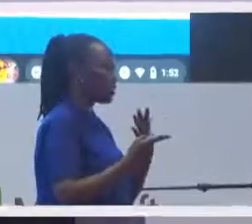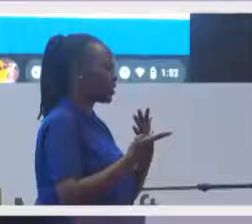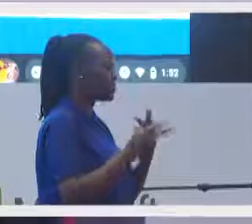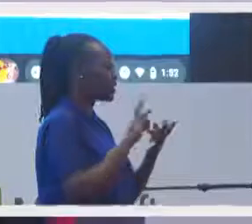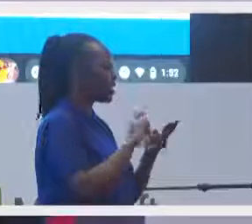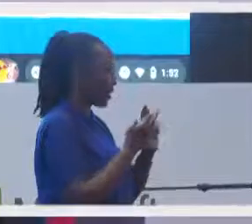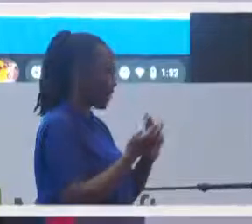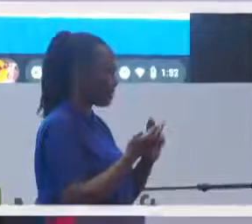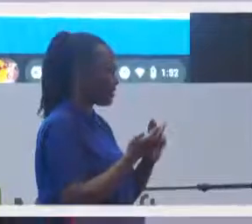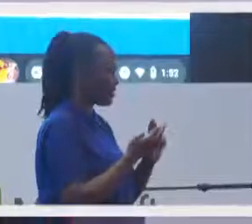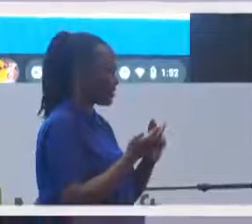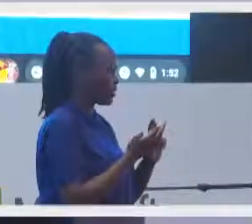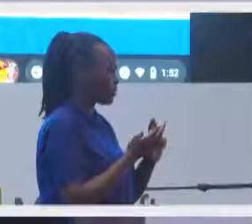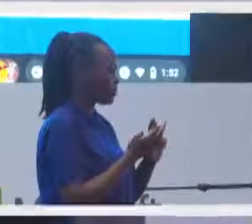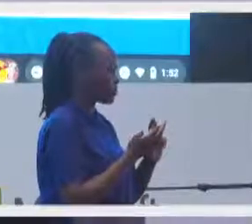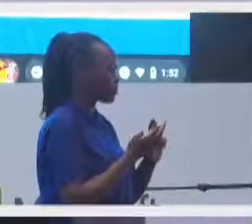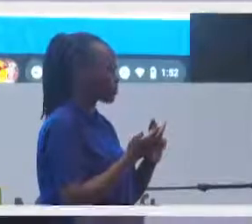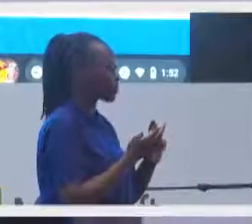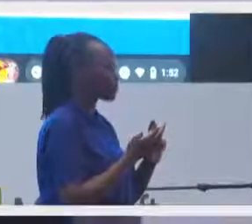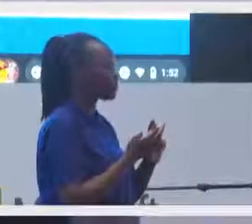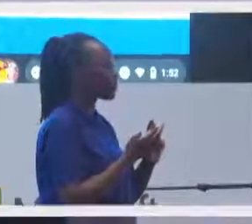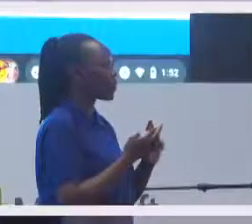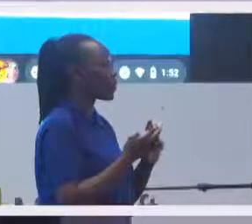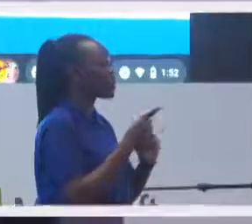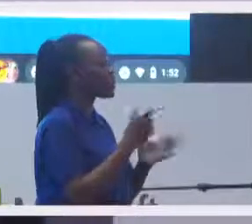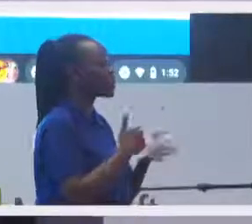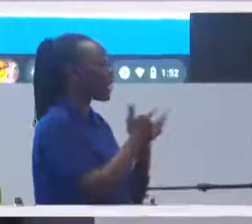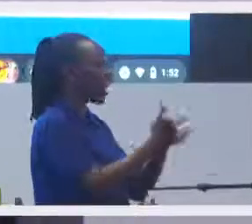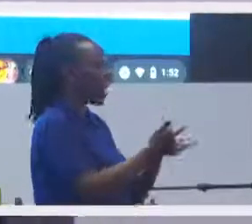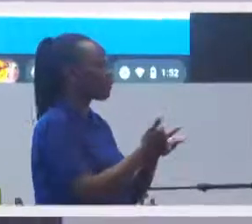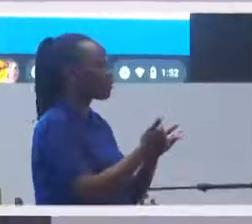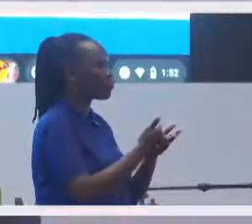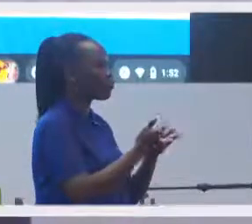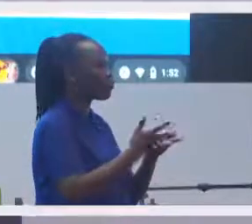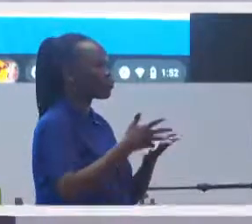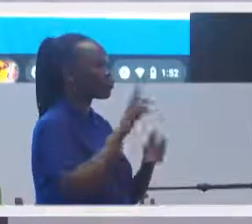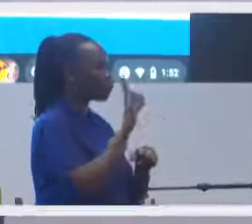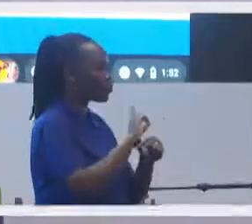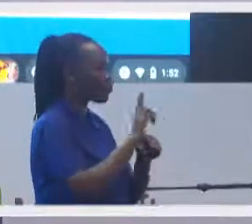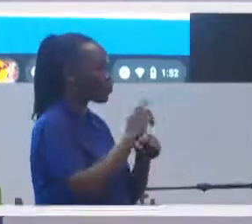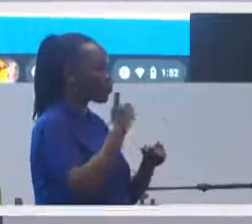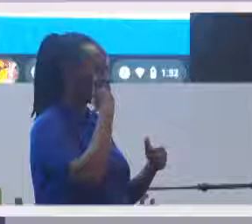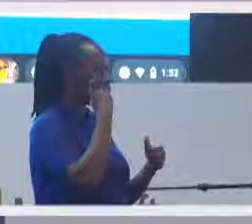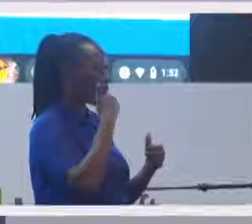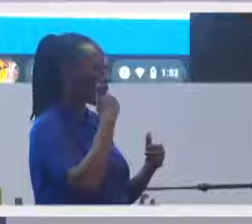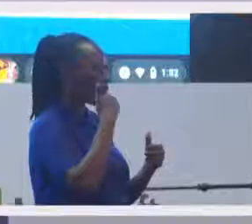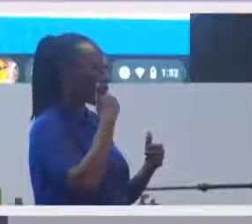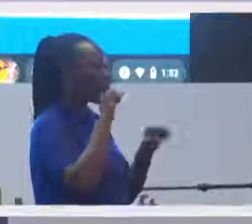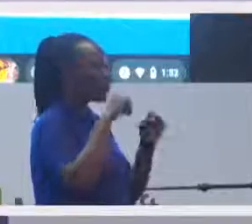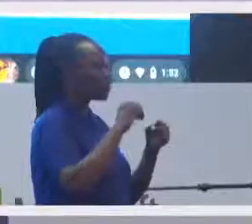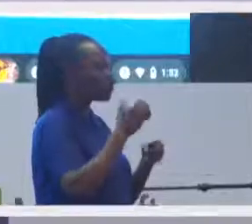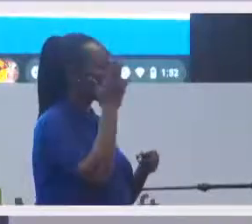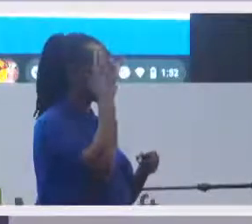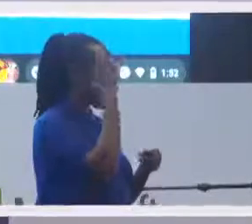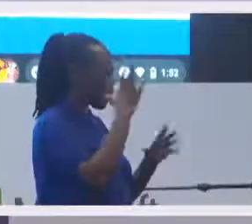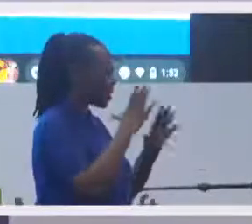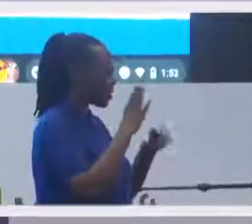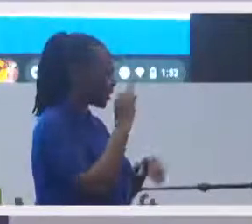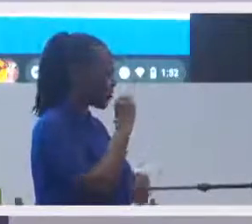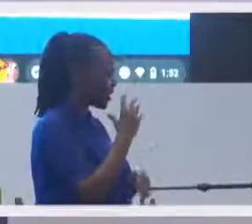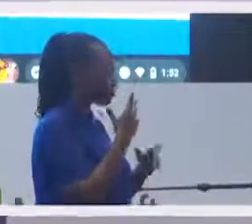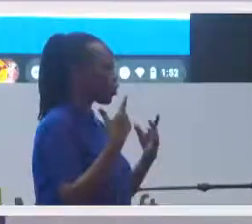related that helps through the machine learning to identify speech, even